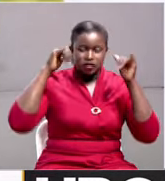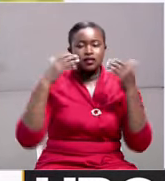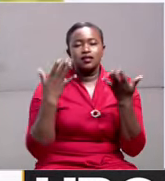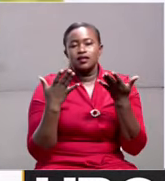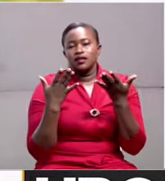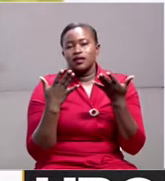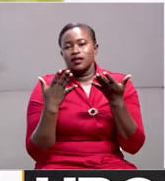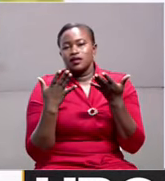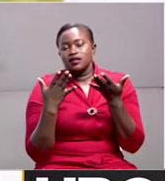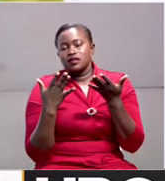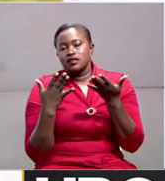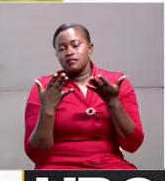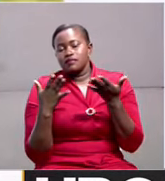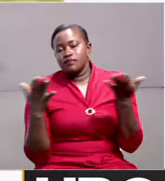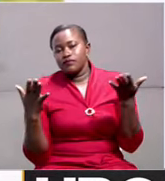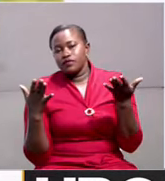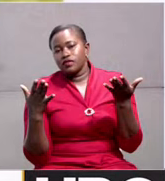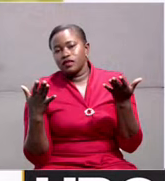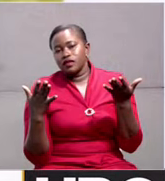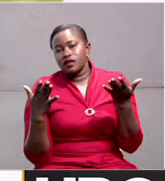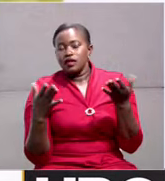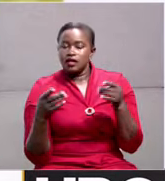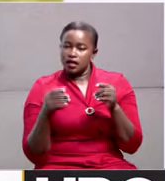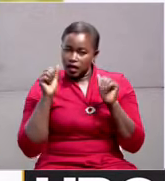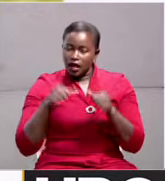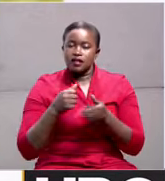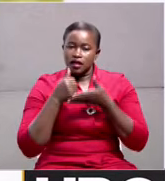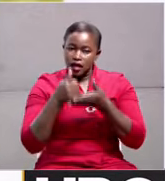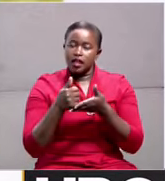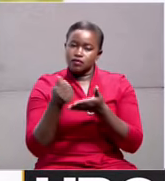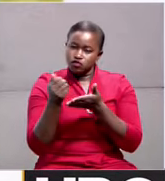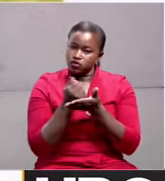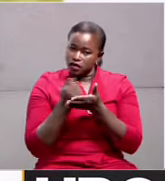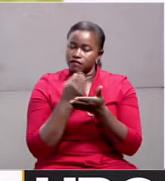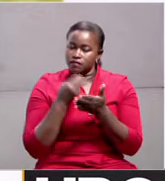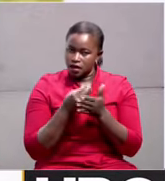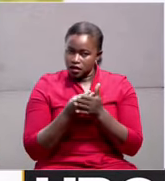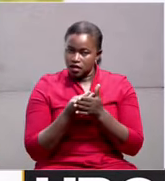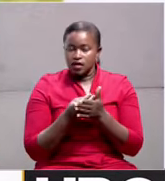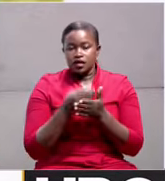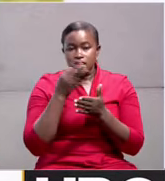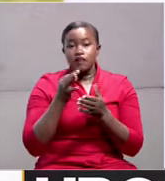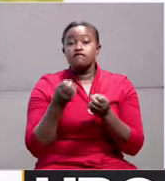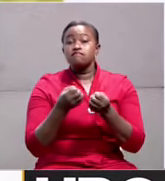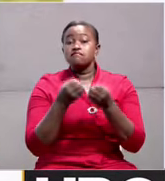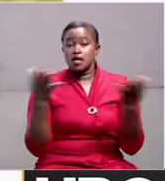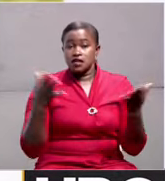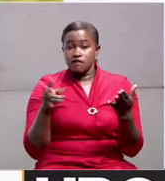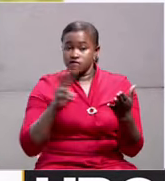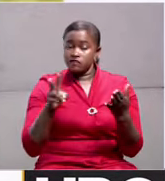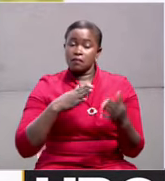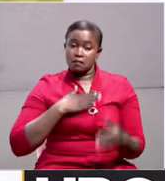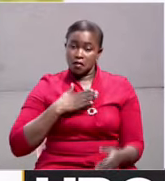are good money makers if you have them in big numbers like I have.